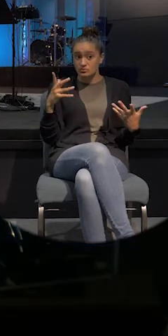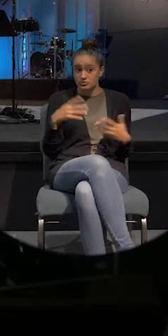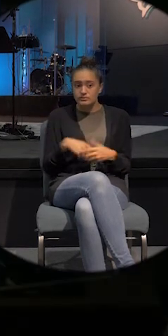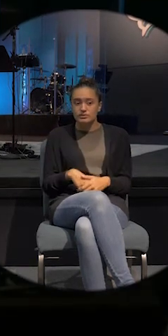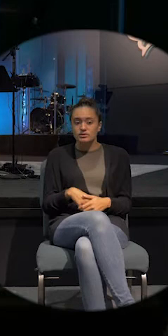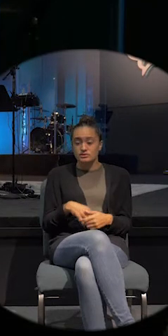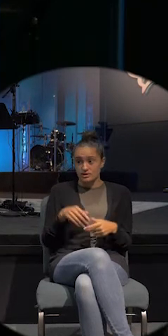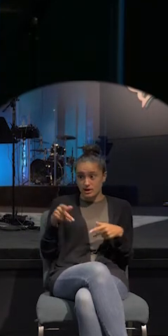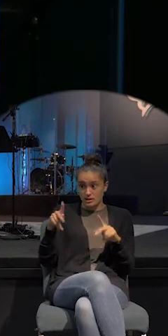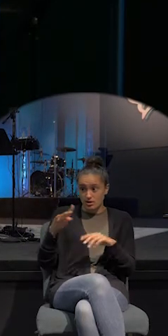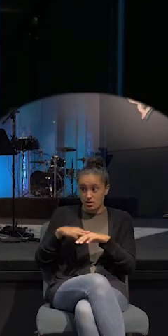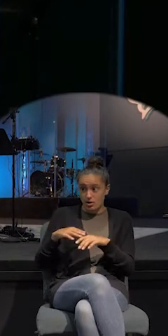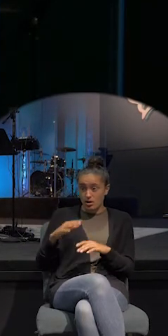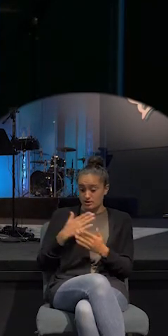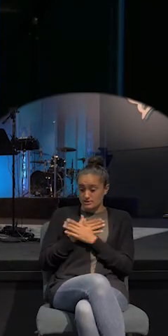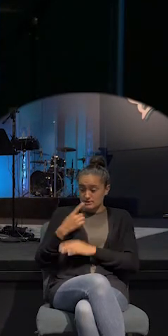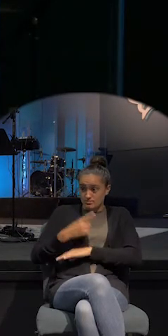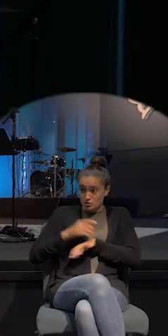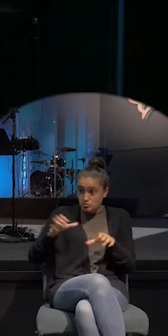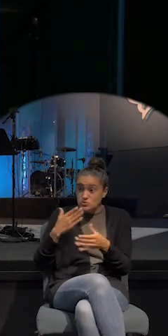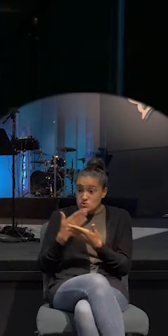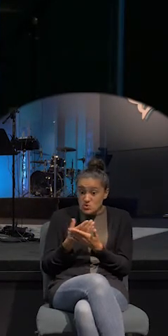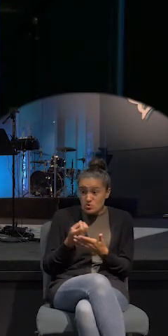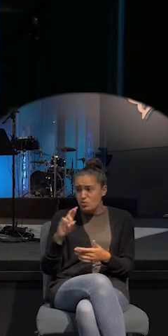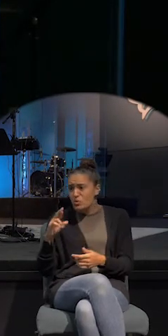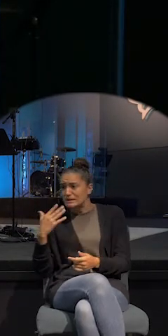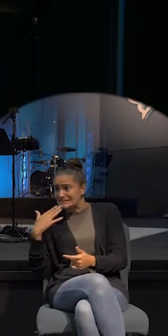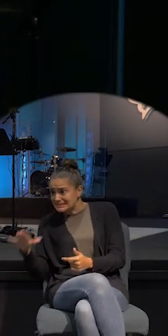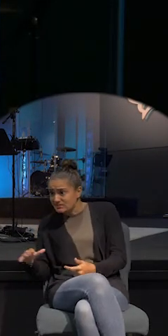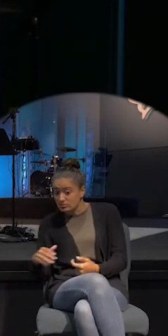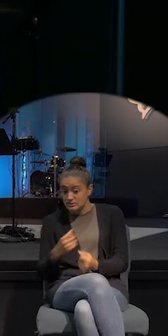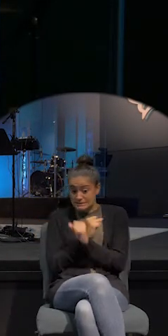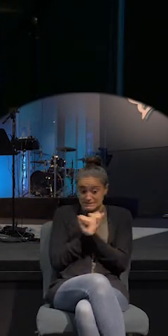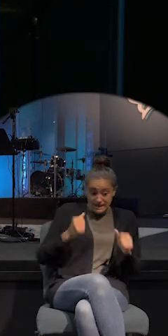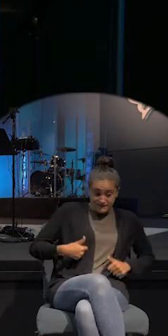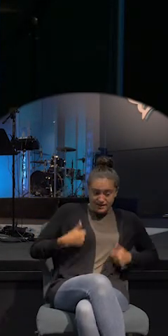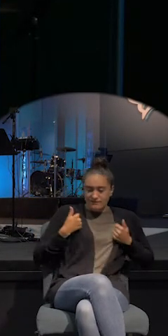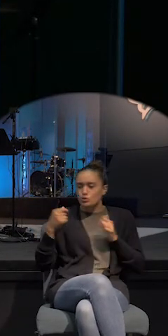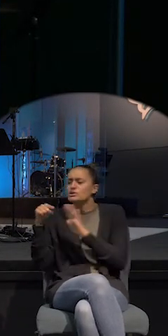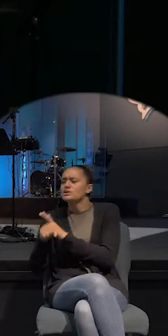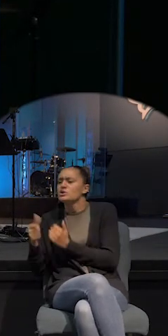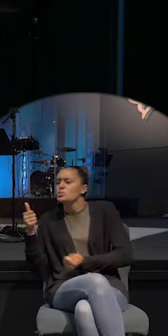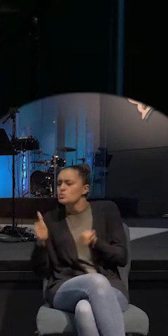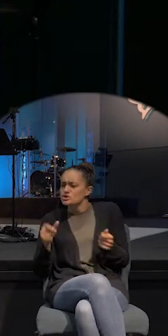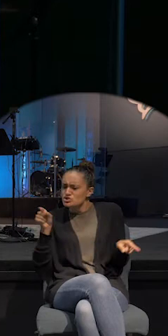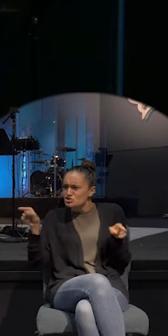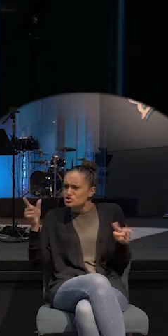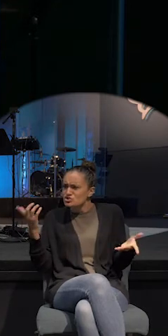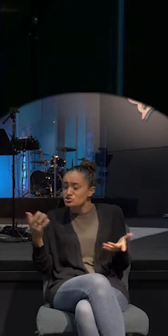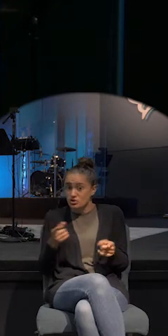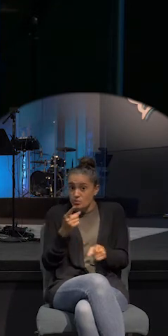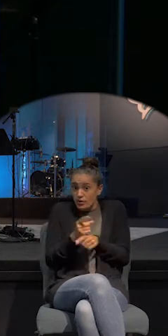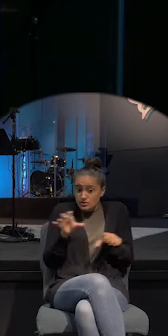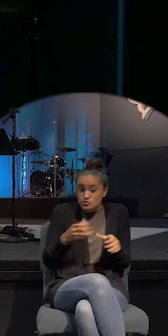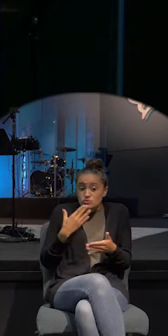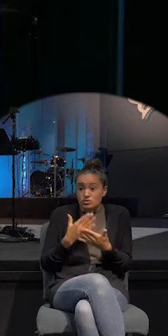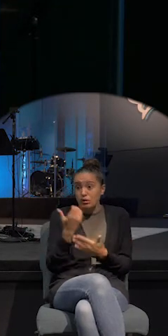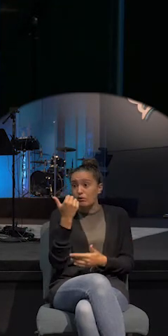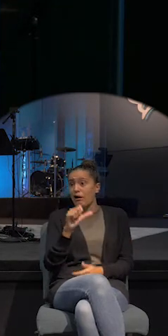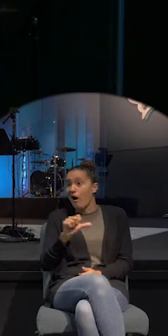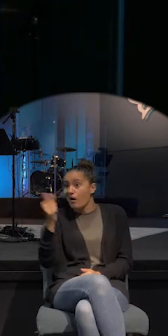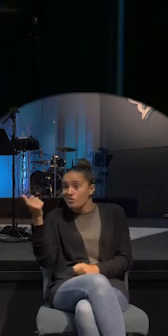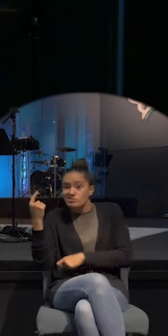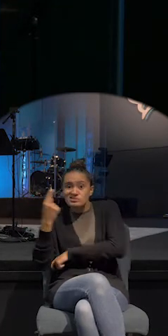to do good or to do evil, to save life or to kill? But they kept silent. Is it right to do good on any other